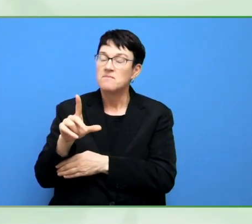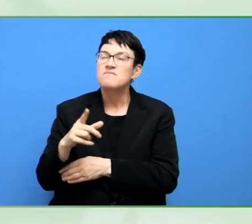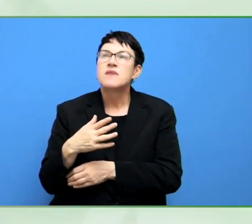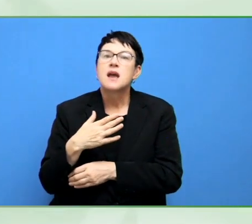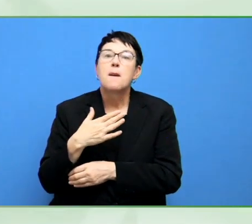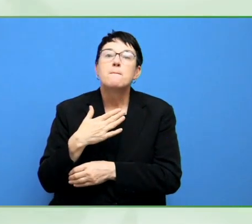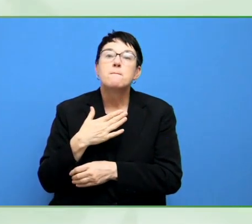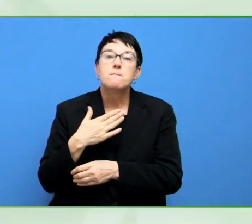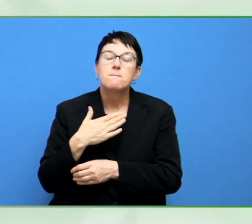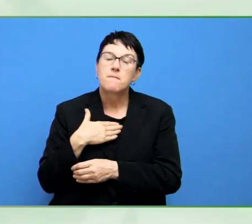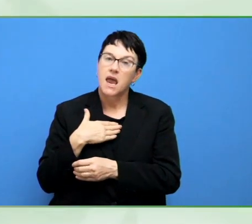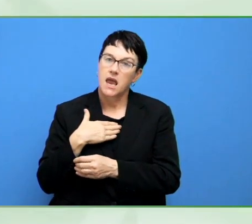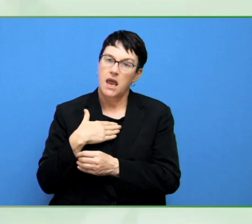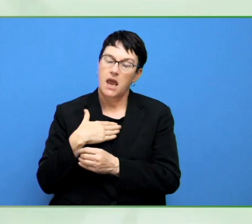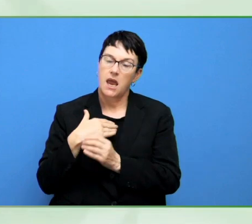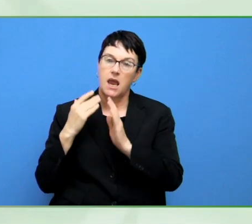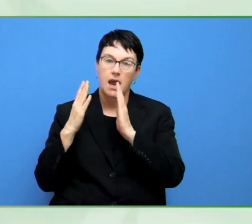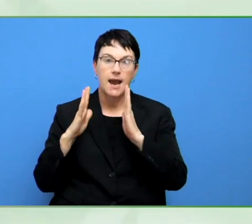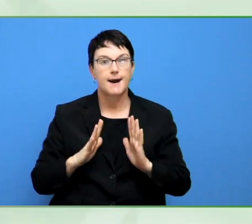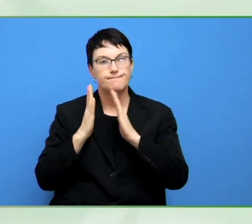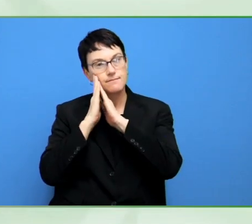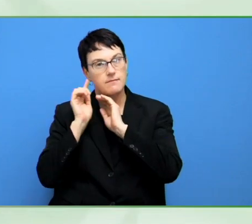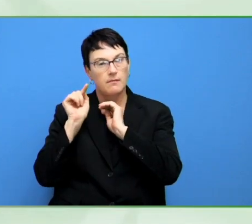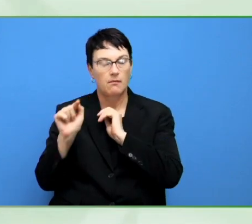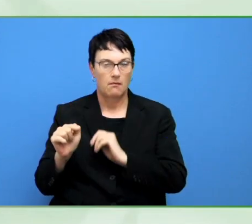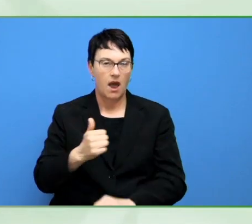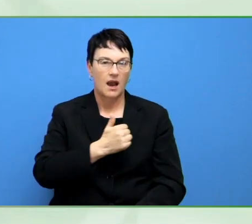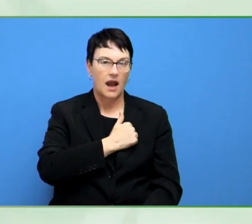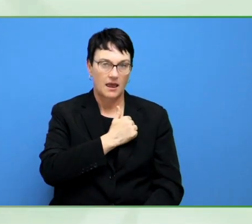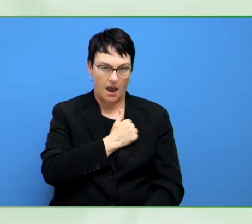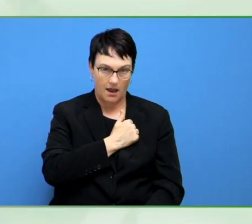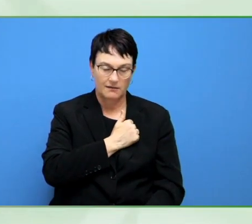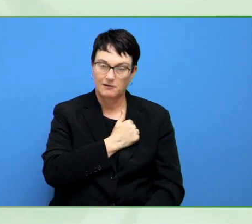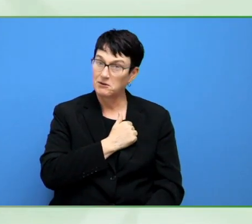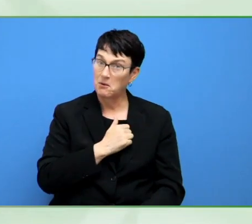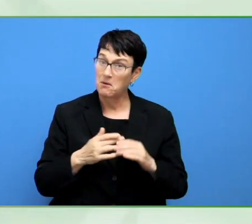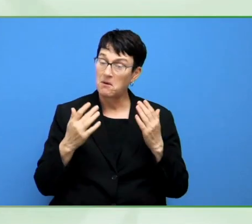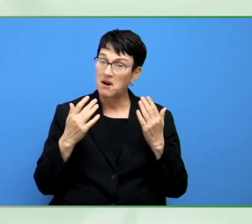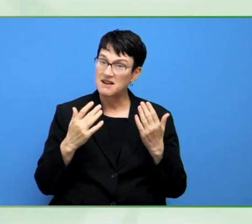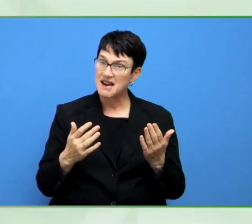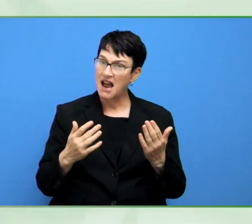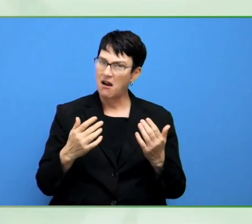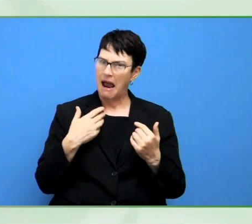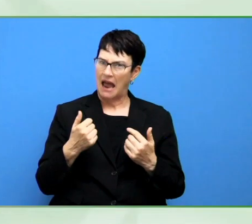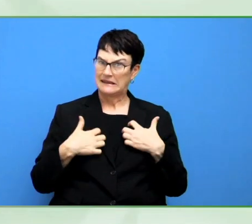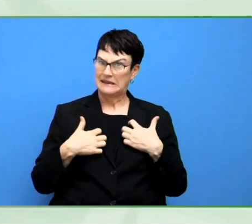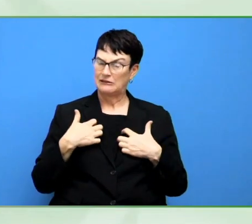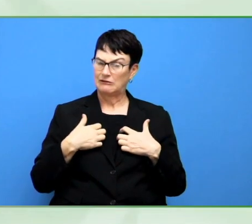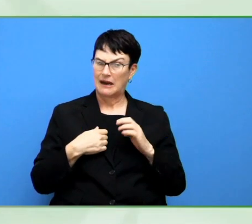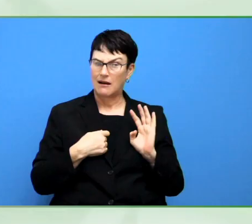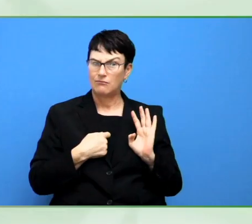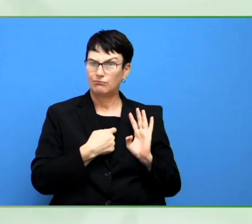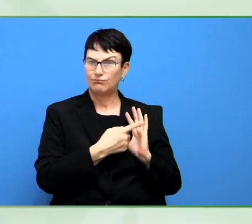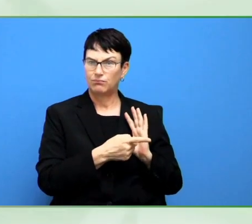so proud to be moderating this discussion. Just to give a little bit of background about me so you know